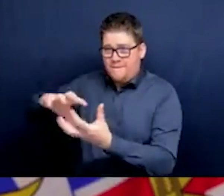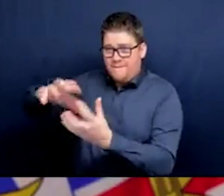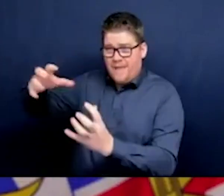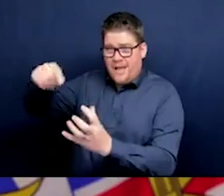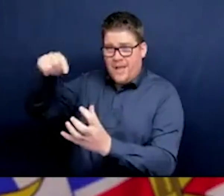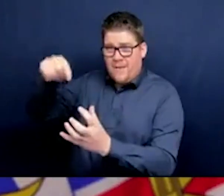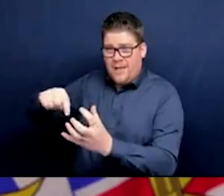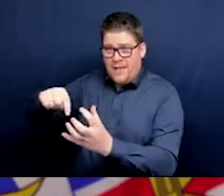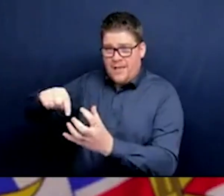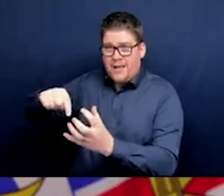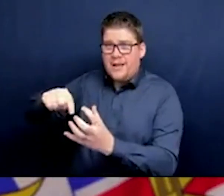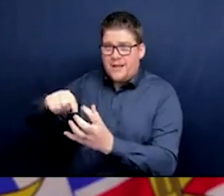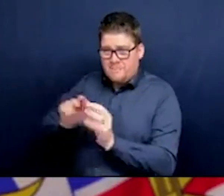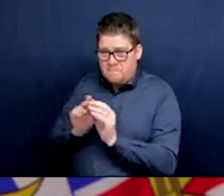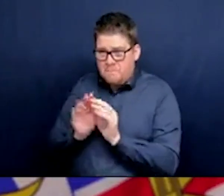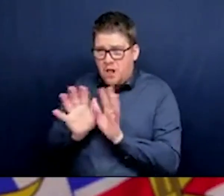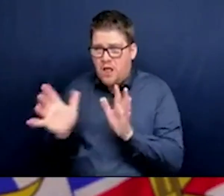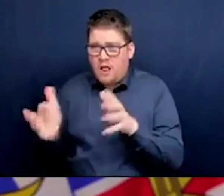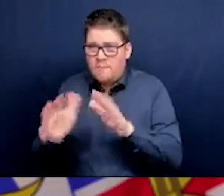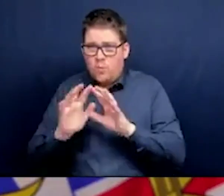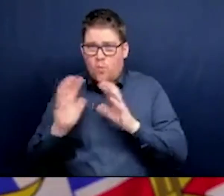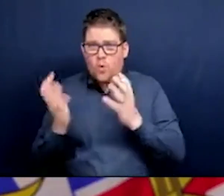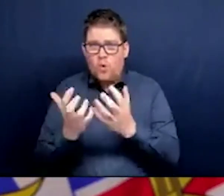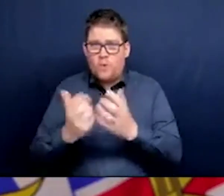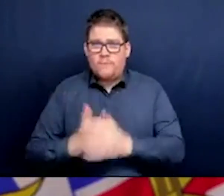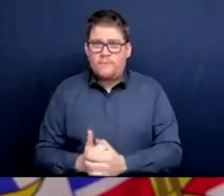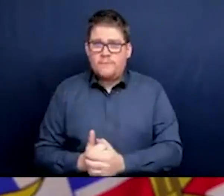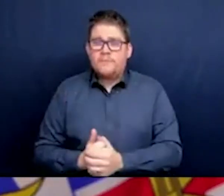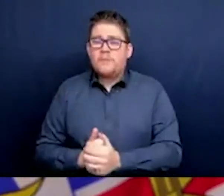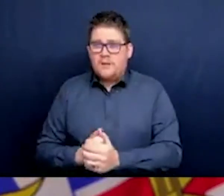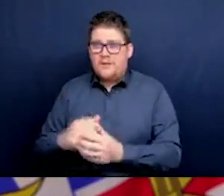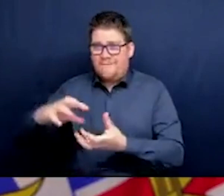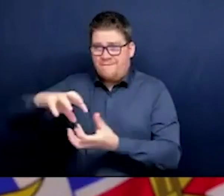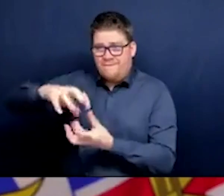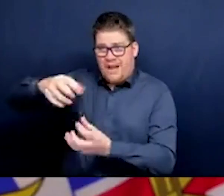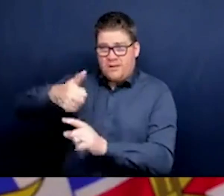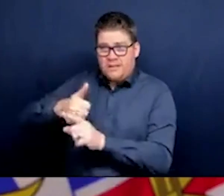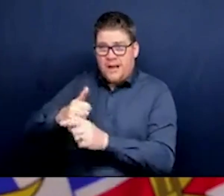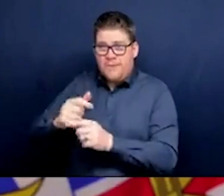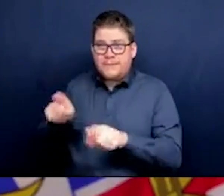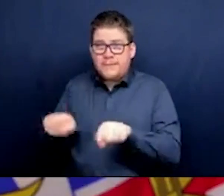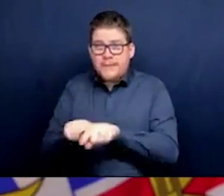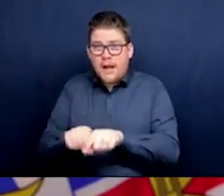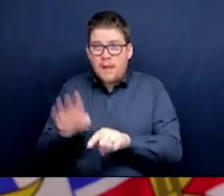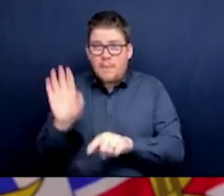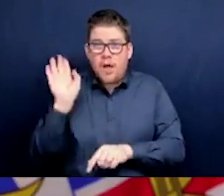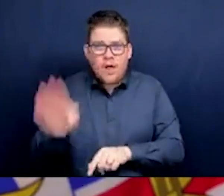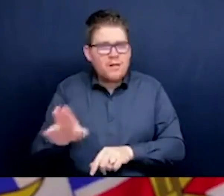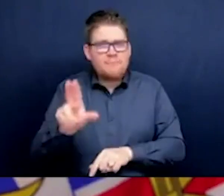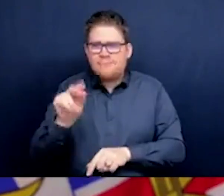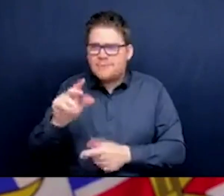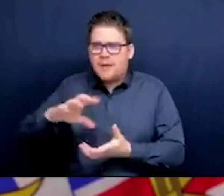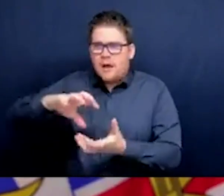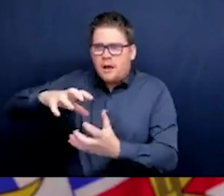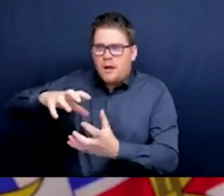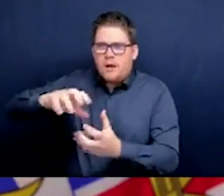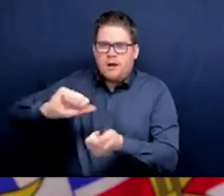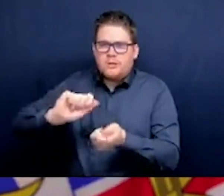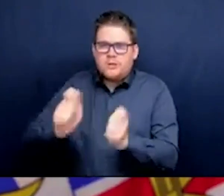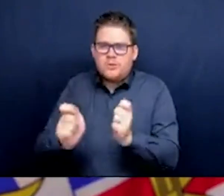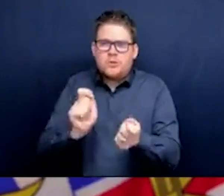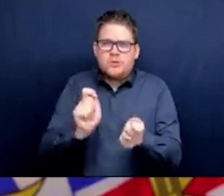it's changeable. So while the level of immunity that we have from recent infection and from the high rates of vaccination we have